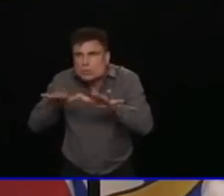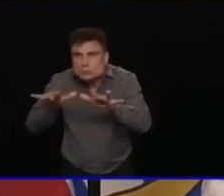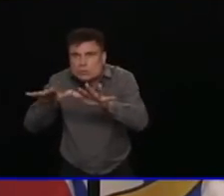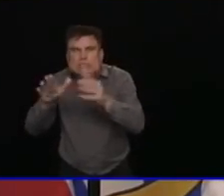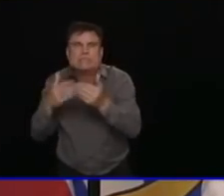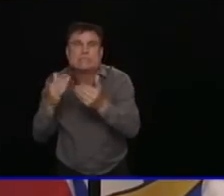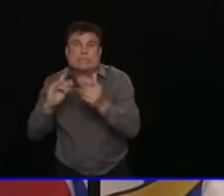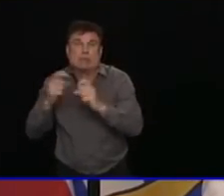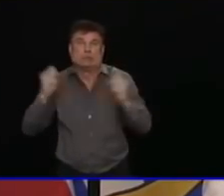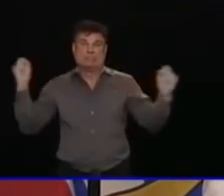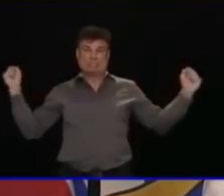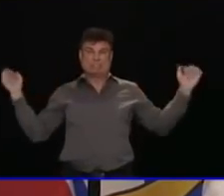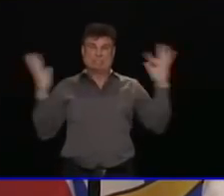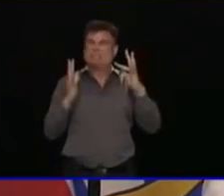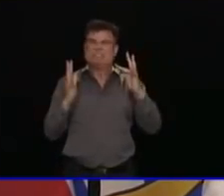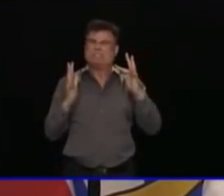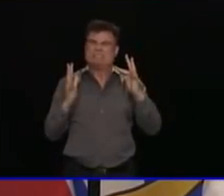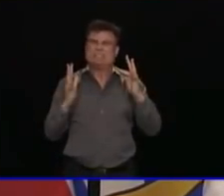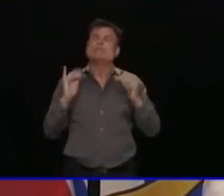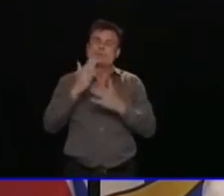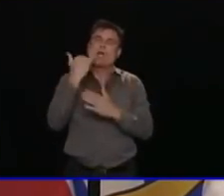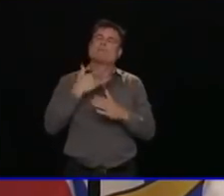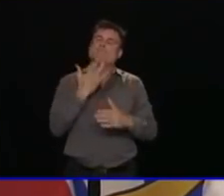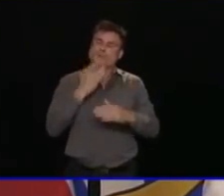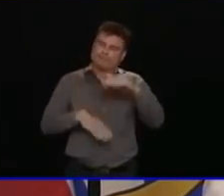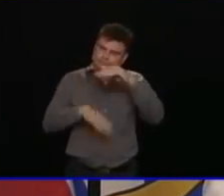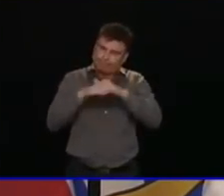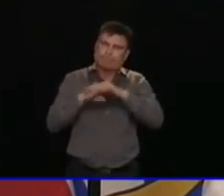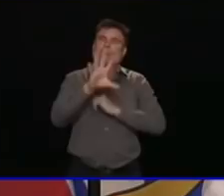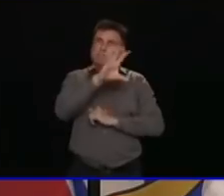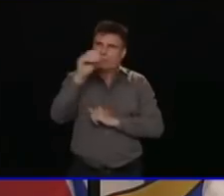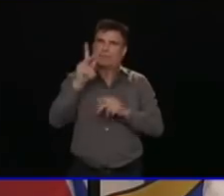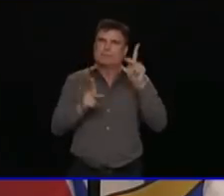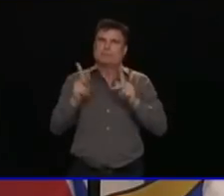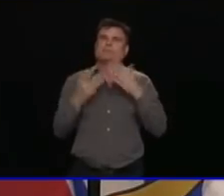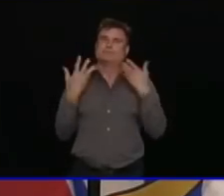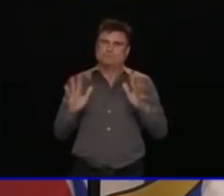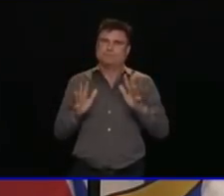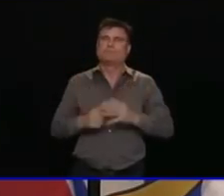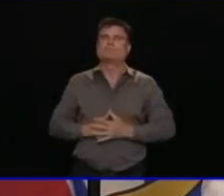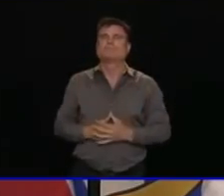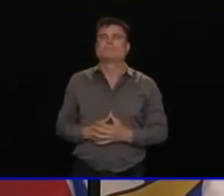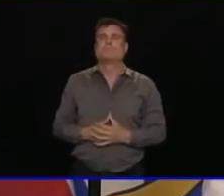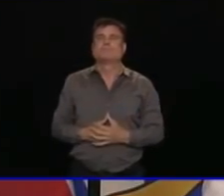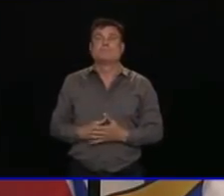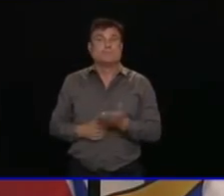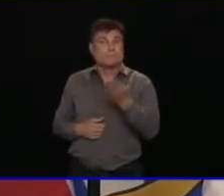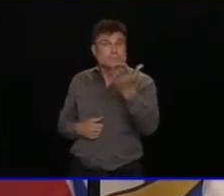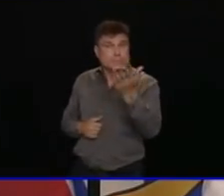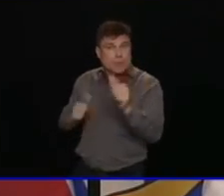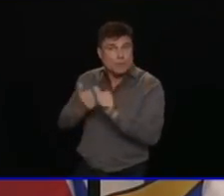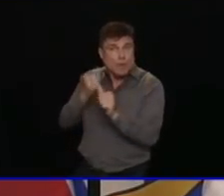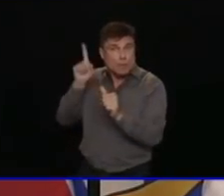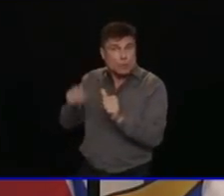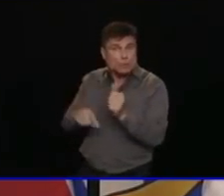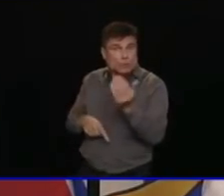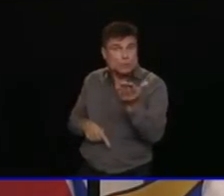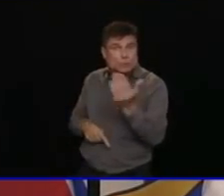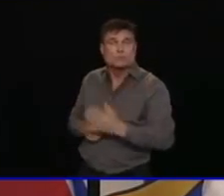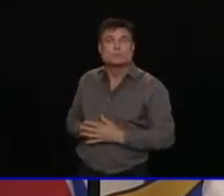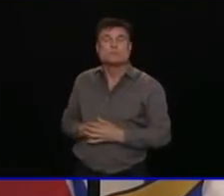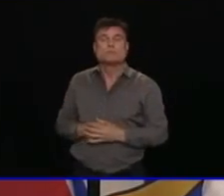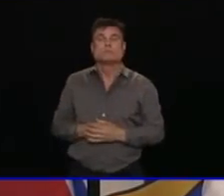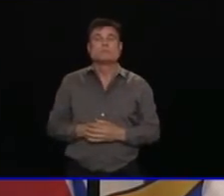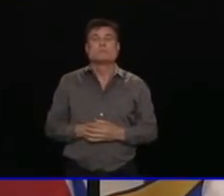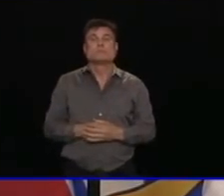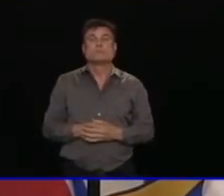Do you have a follow-up, Richard? Yeah, I do, Lindsay. You mentioned there bubbles, and I've been getting a lot of emails about